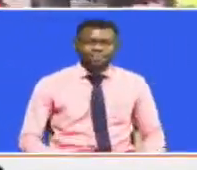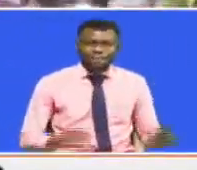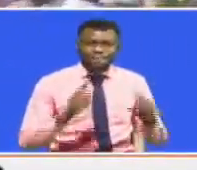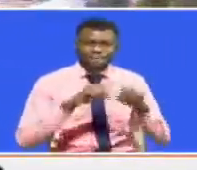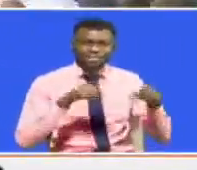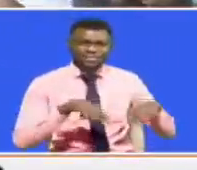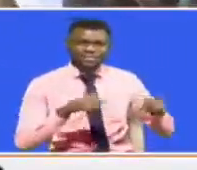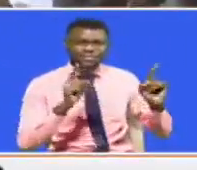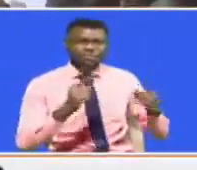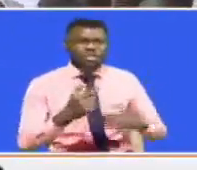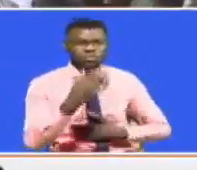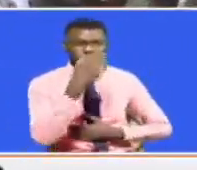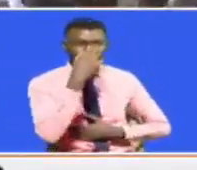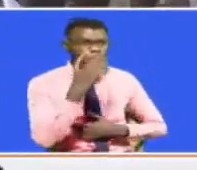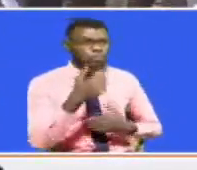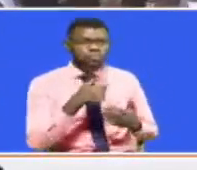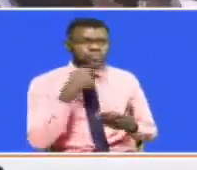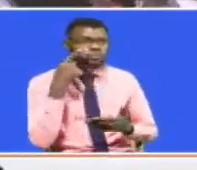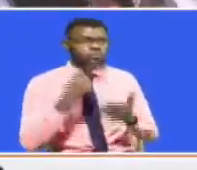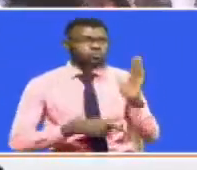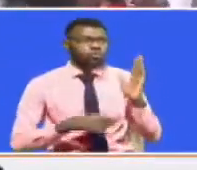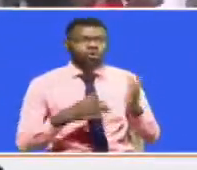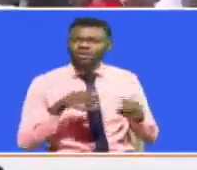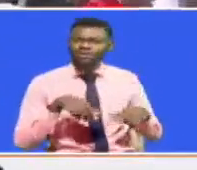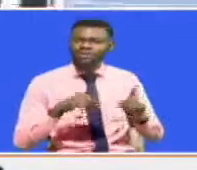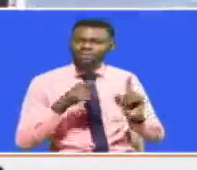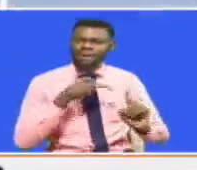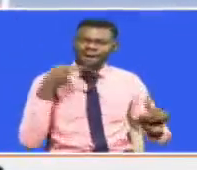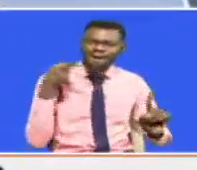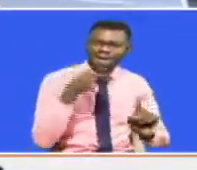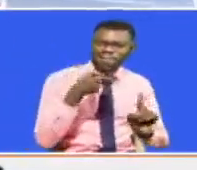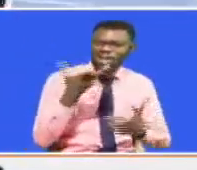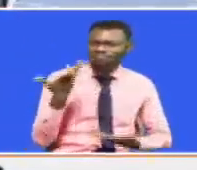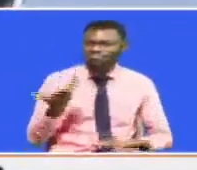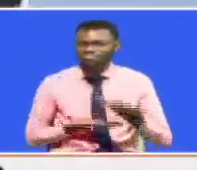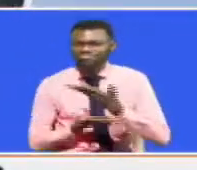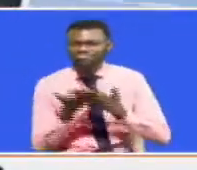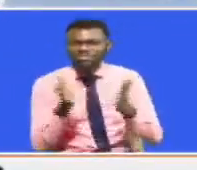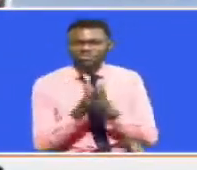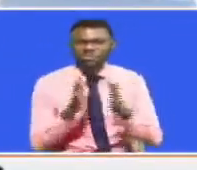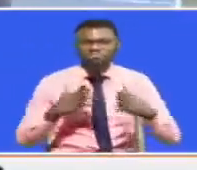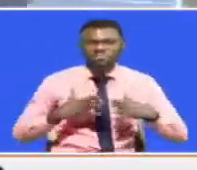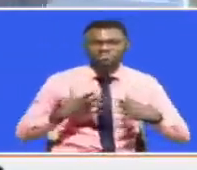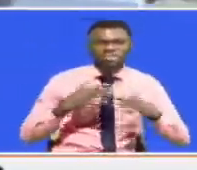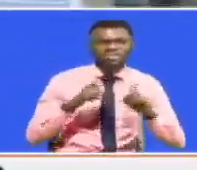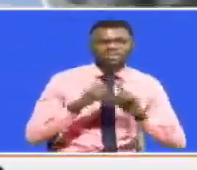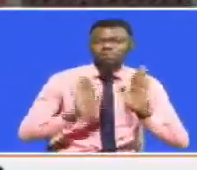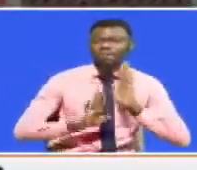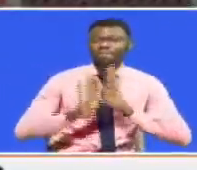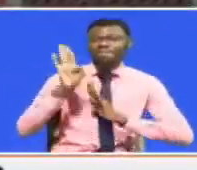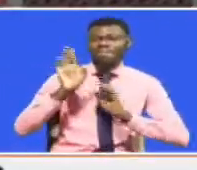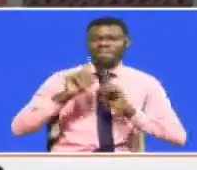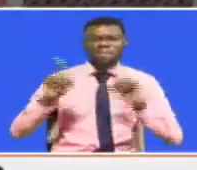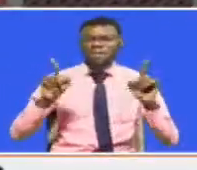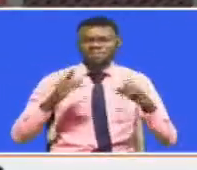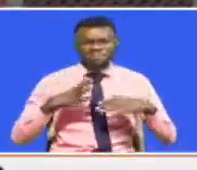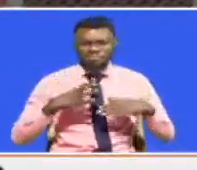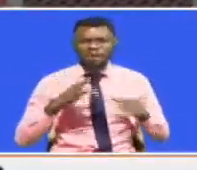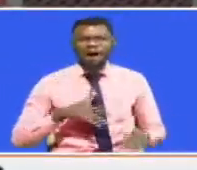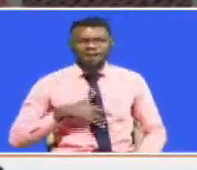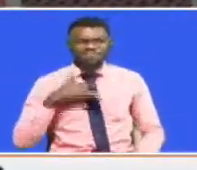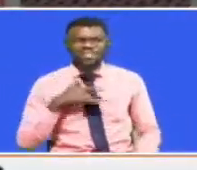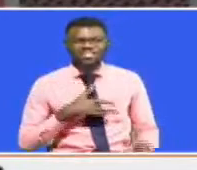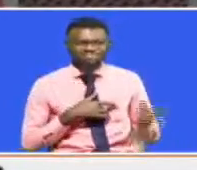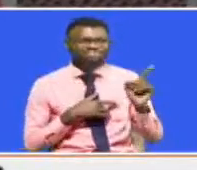head of state has defended his trips as avenues to interact with the people and launch development projects, pundits argue the president is also in an